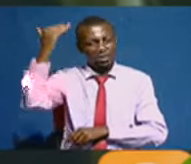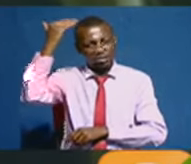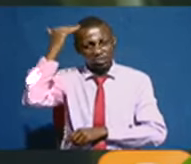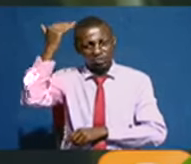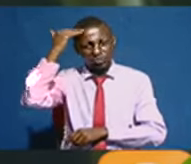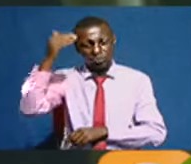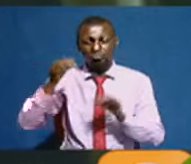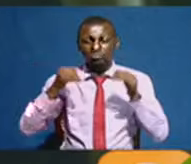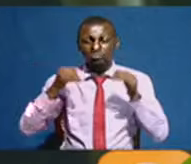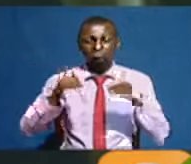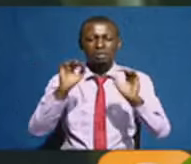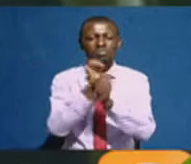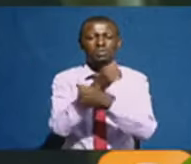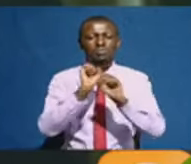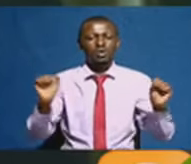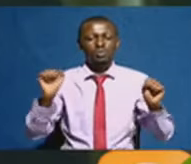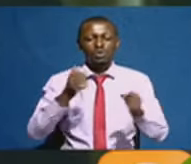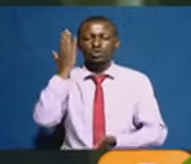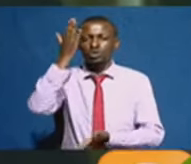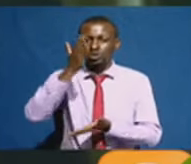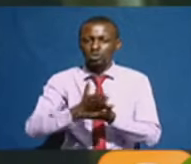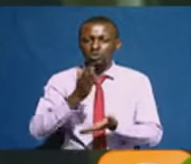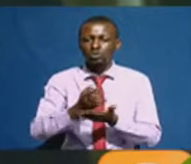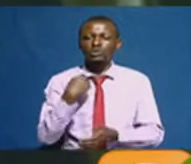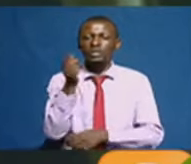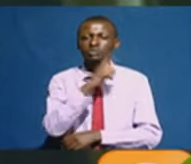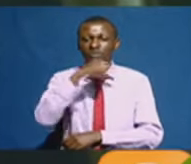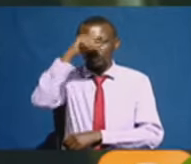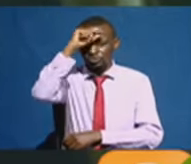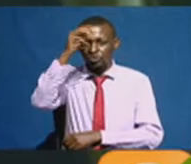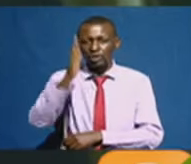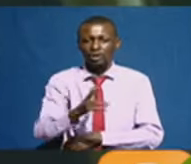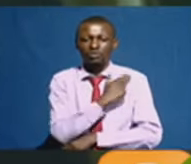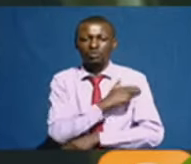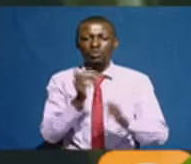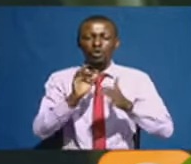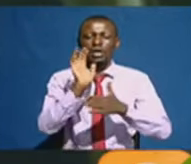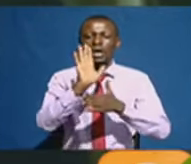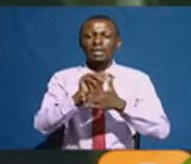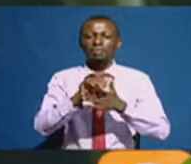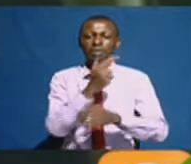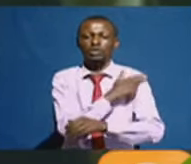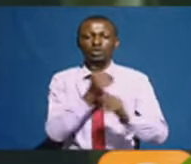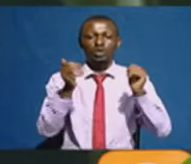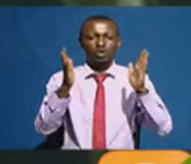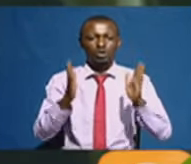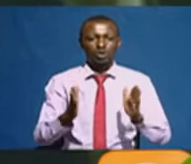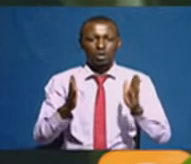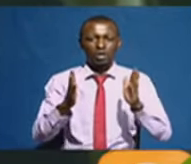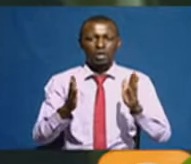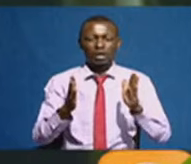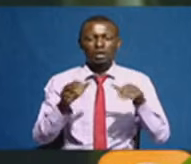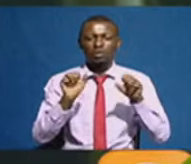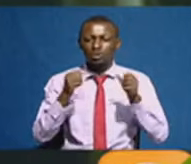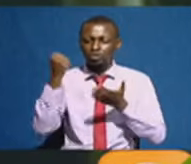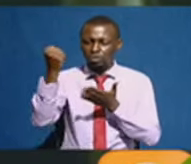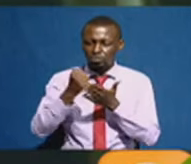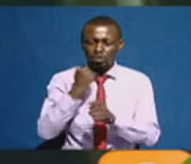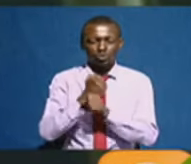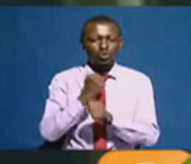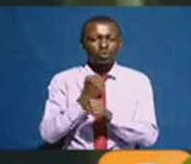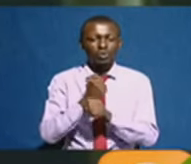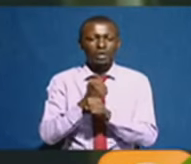be implemented. And it's true. I mean, Muthoma Njoki is saying that doctor interns are being recognized as employees. In fact, the CBA talks